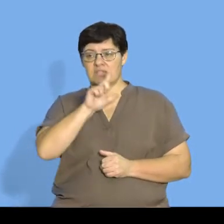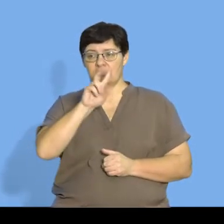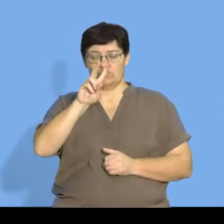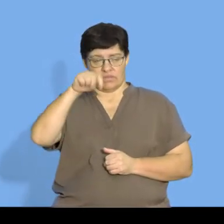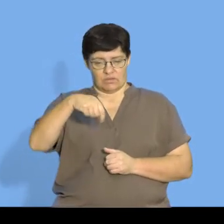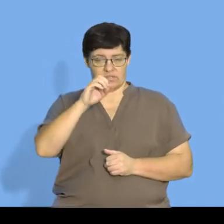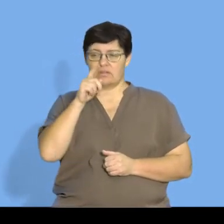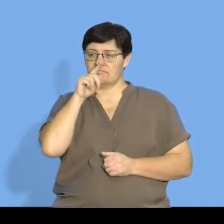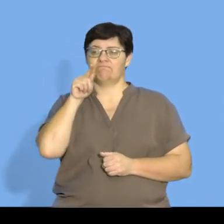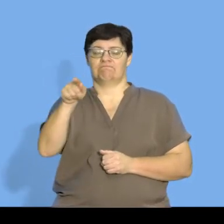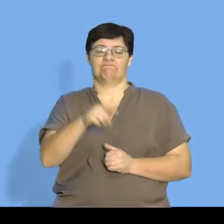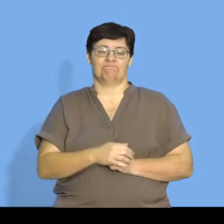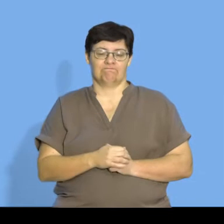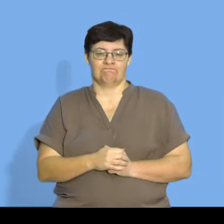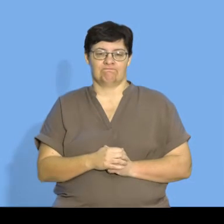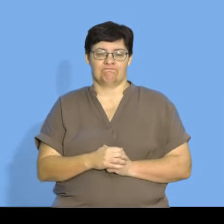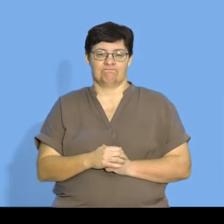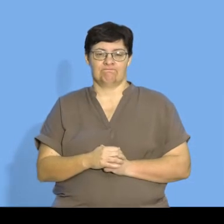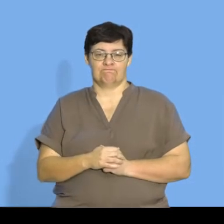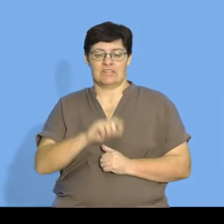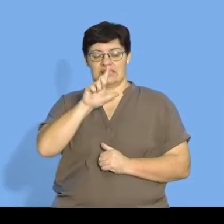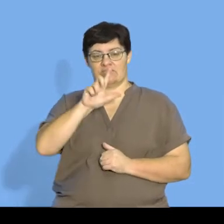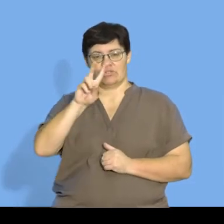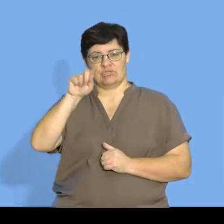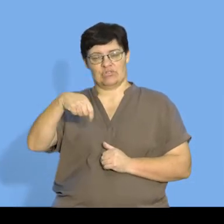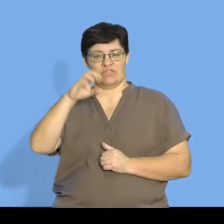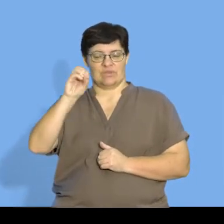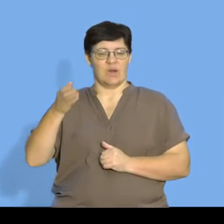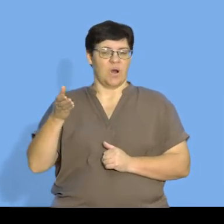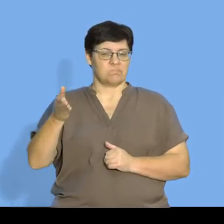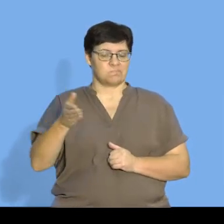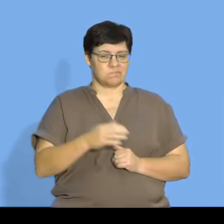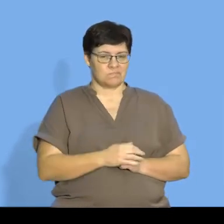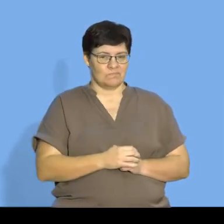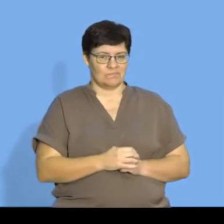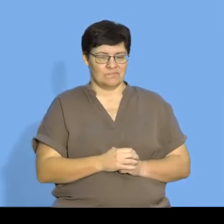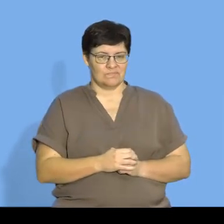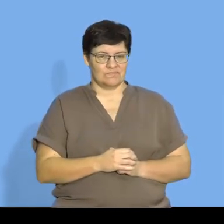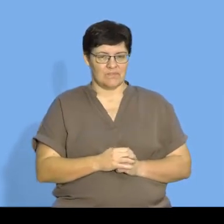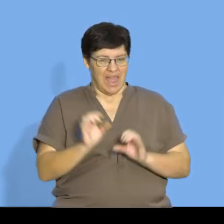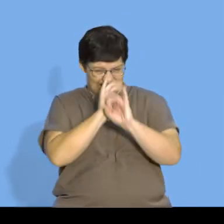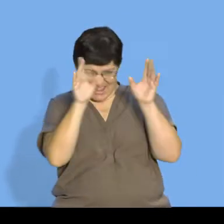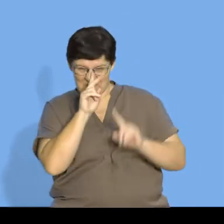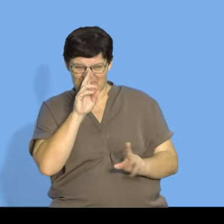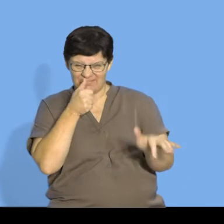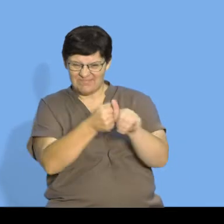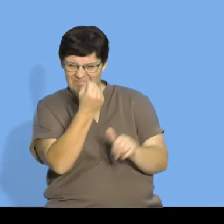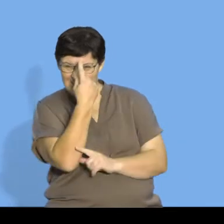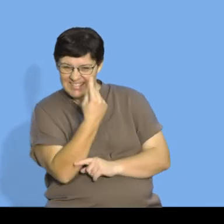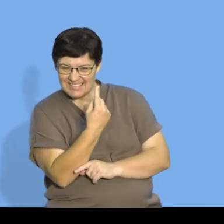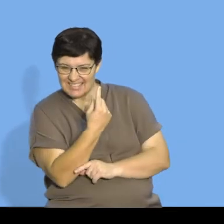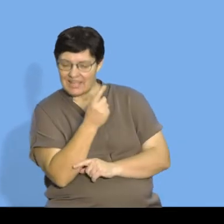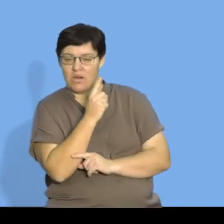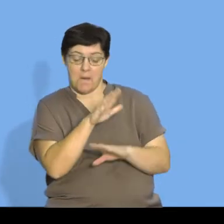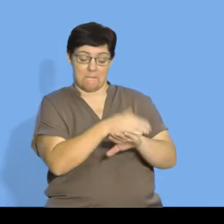72,000. Let's go into my calculation. There's my 72,000 Rand. So clearly you can see, what are we doing? We're